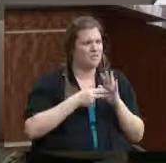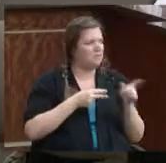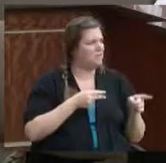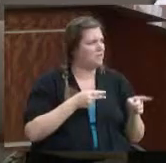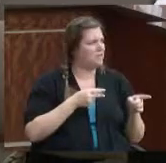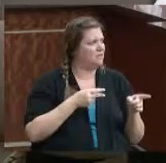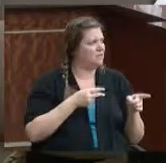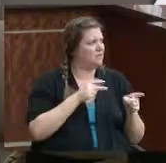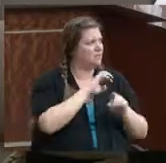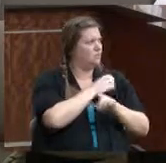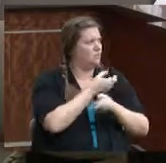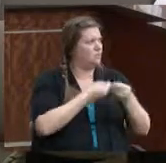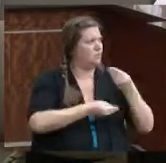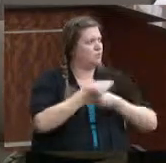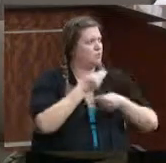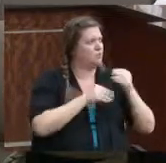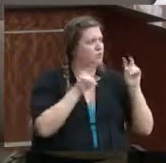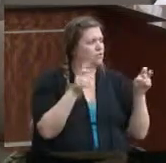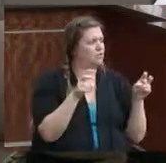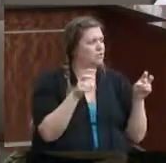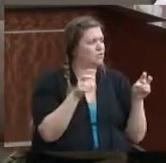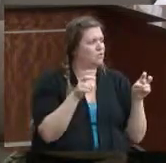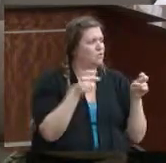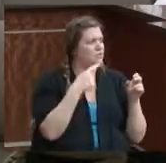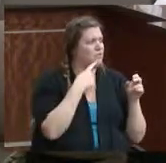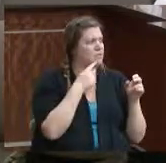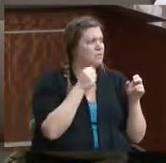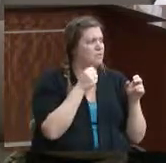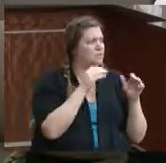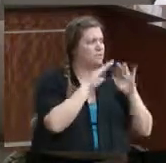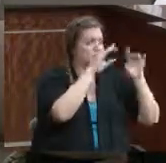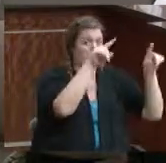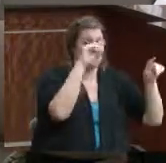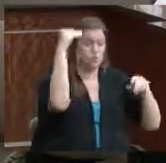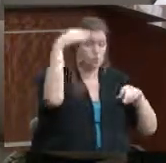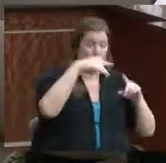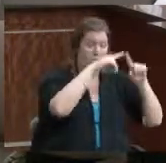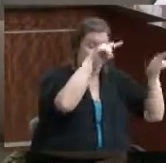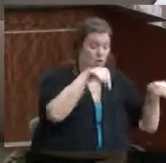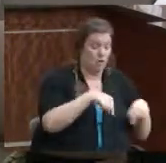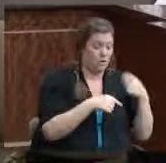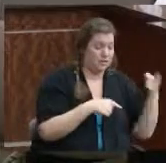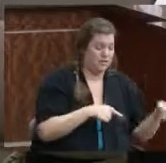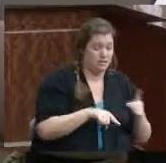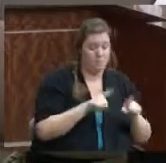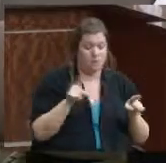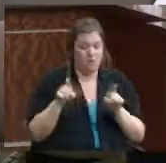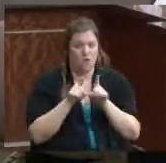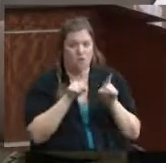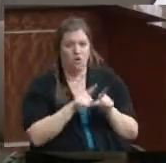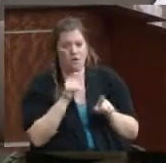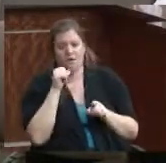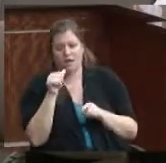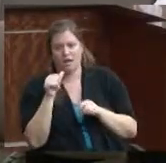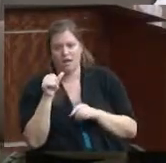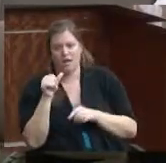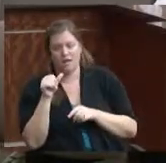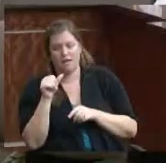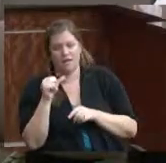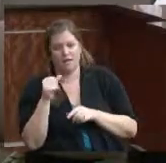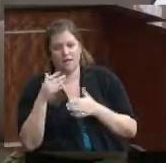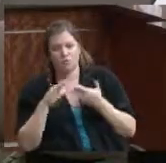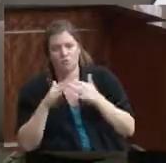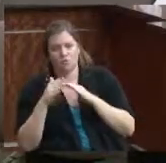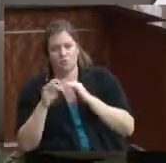it an interchangeable term that you're going to say, oh, a solar panel is this. Oh, but this is a non-commercial solar